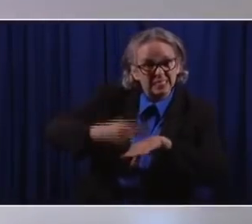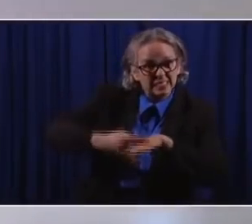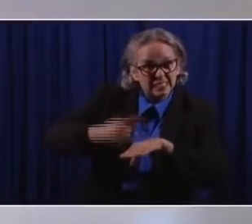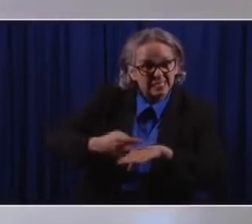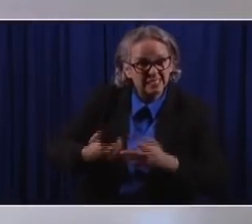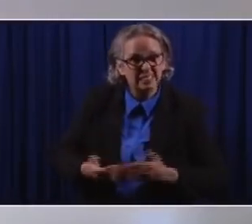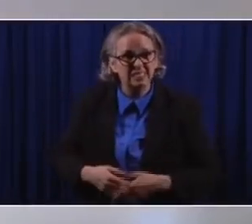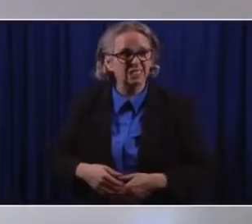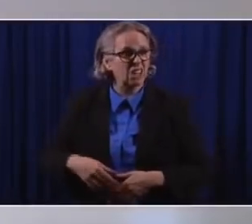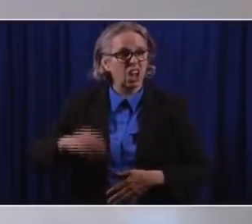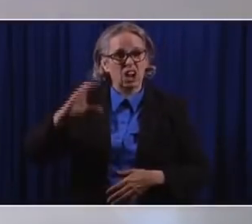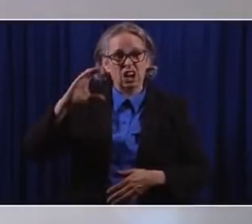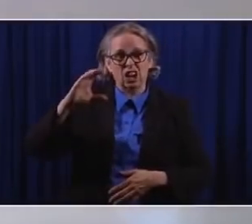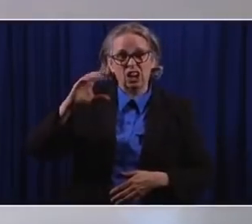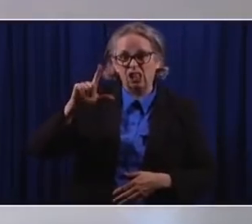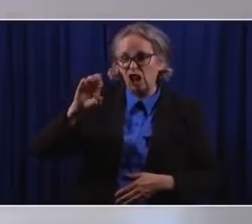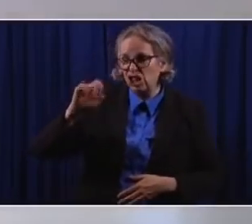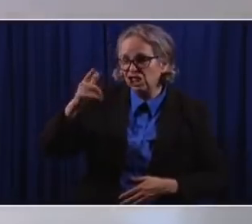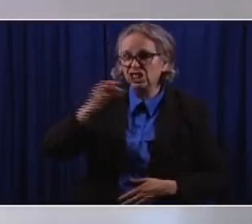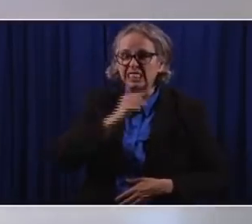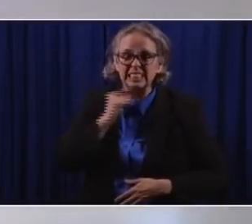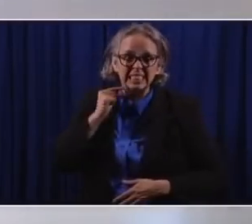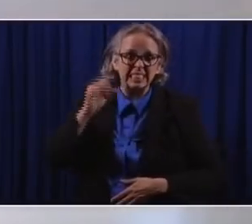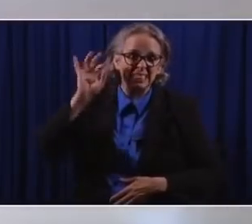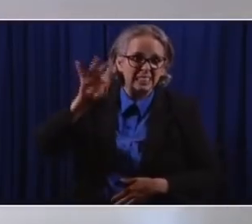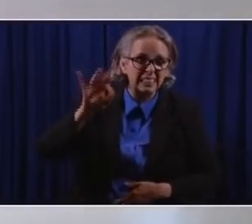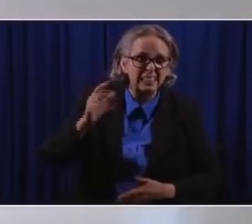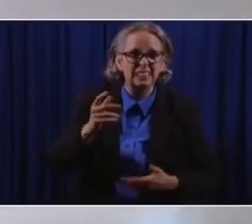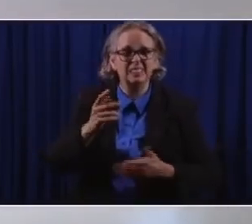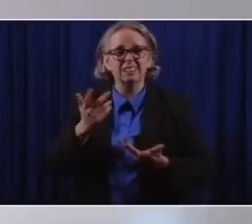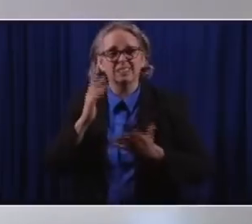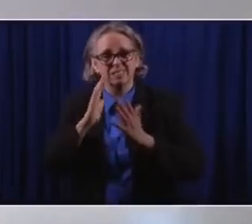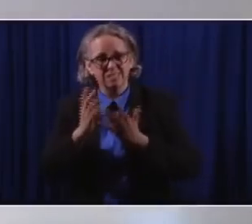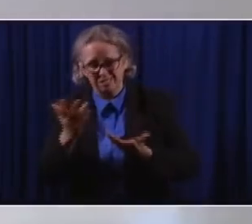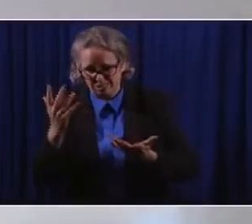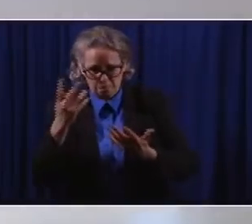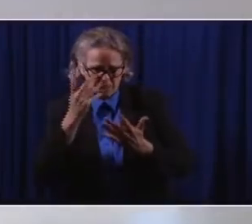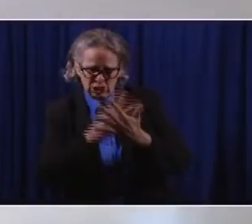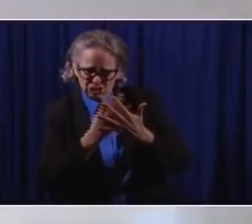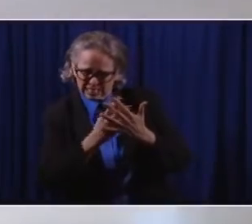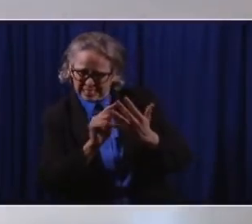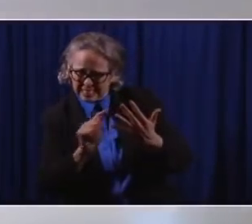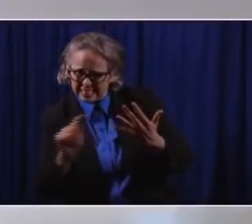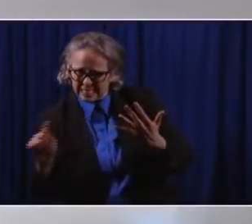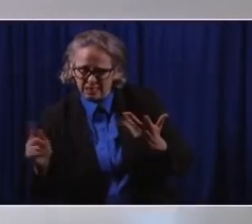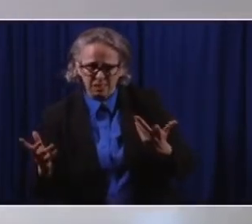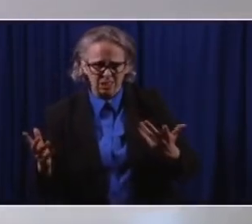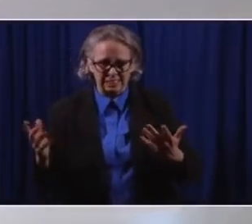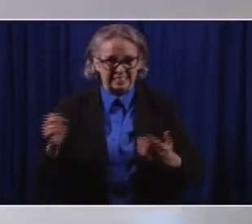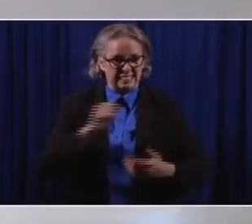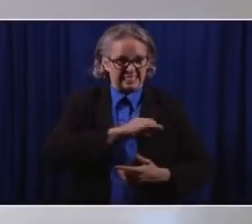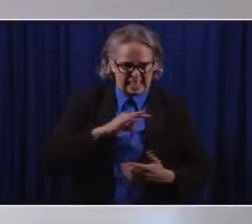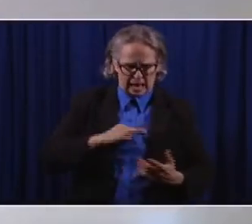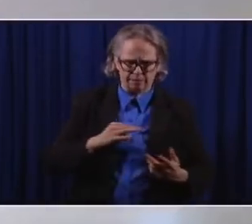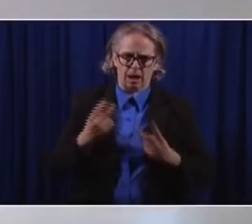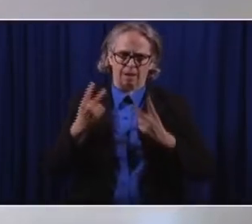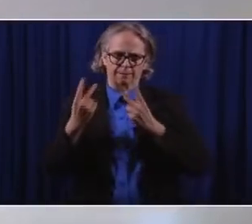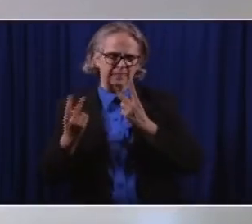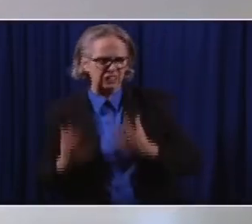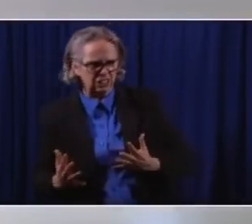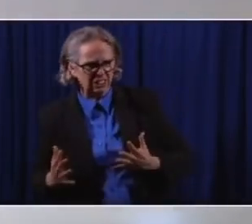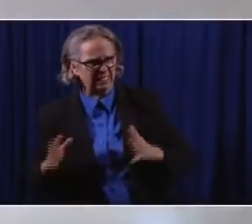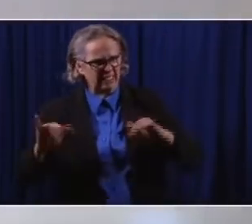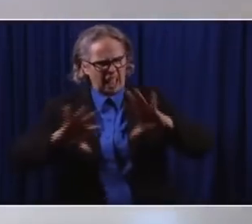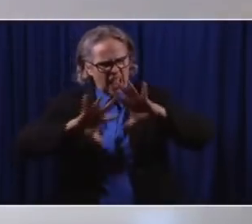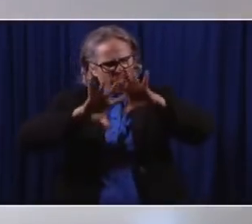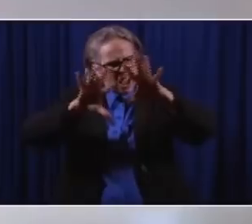hairstylists. They have to screen all staff and visitors upon entering the facility. They have to maintain a daily log of individuals